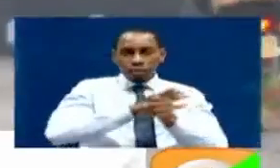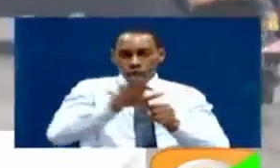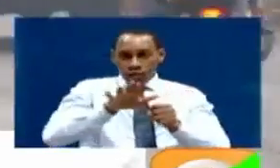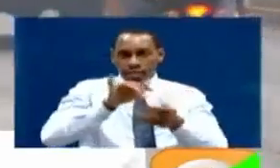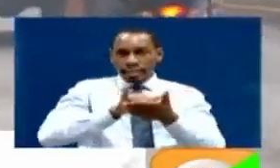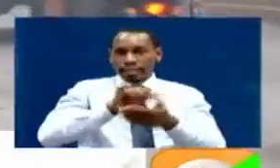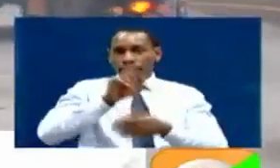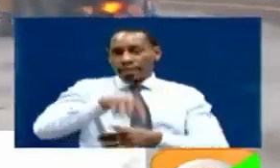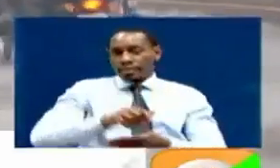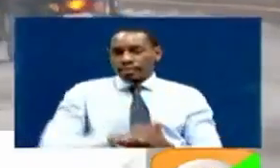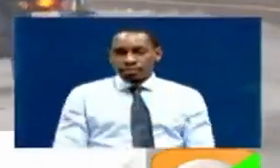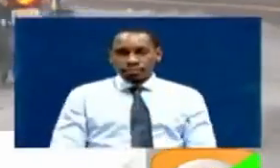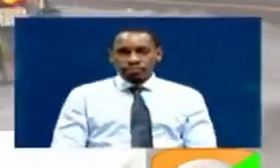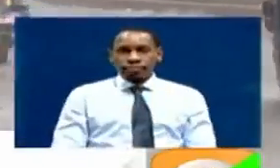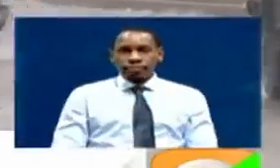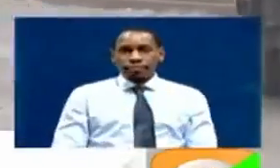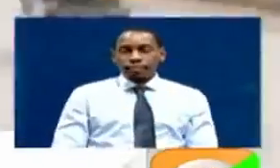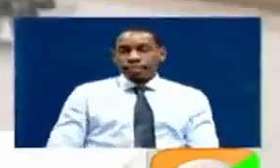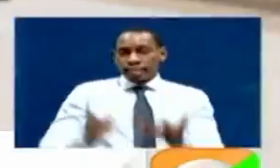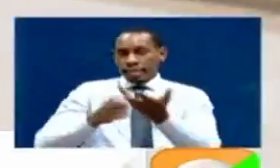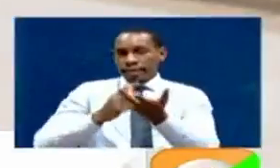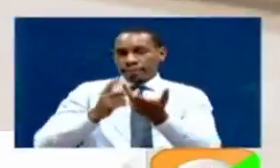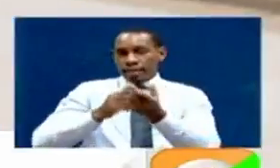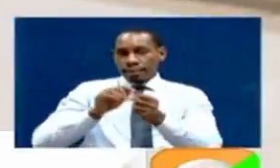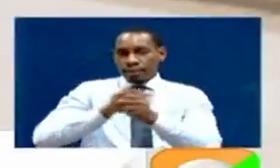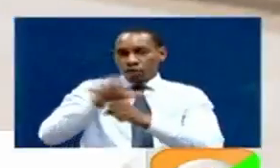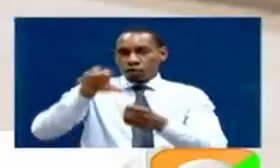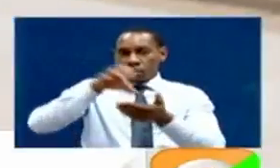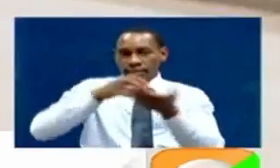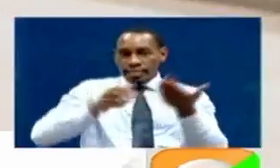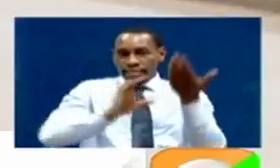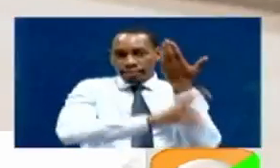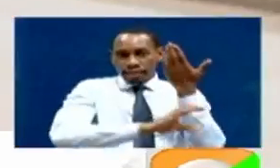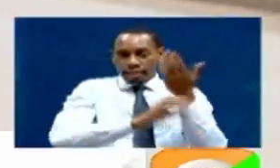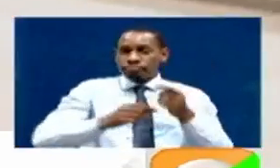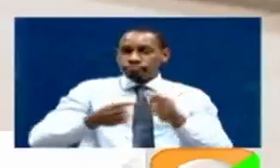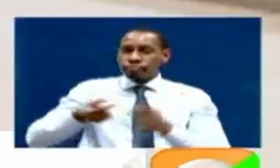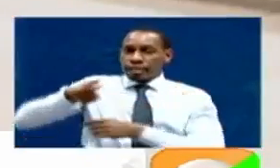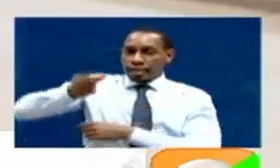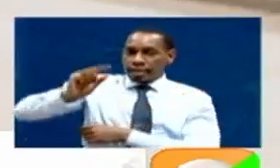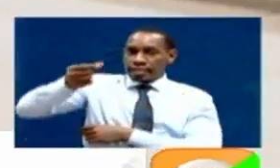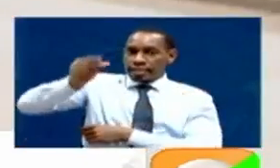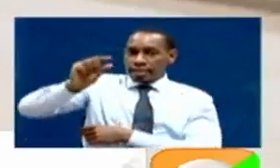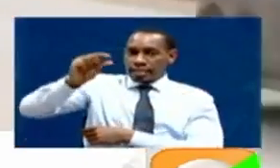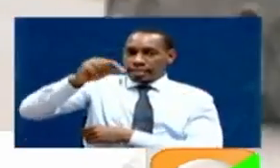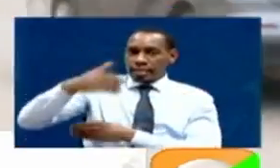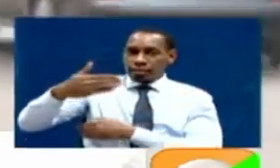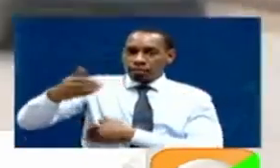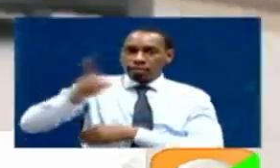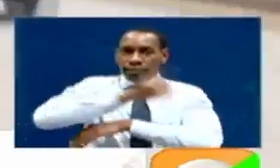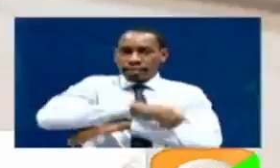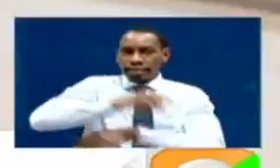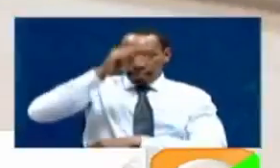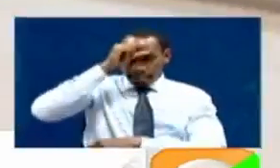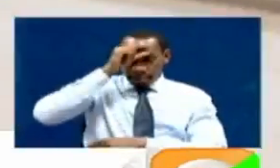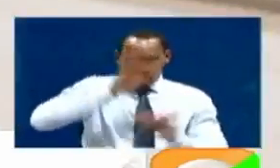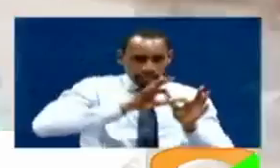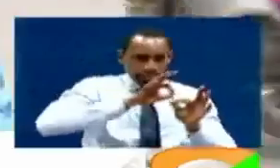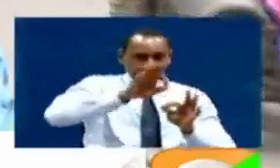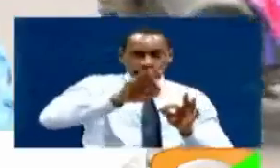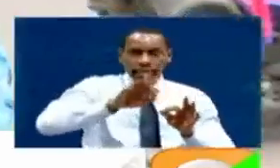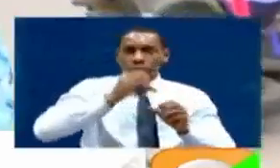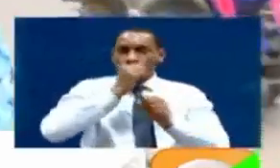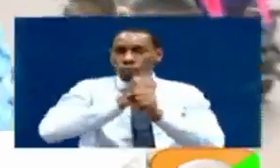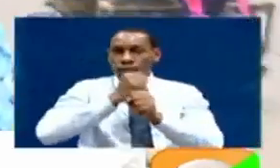be undertaken. With the number of the COVID-19 cases in the country rising each day, the government seems to extend its